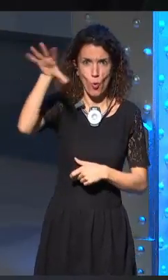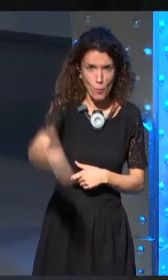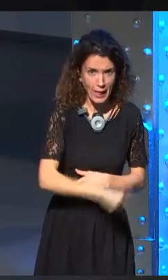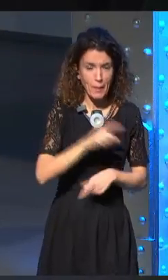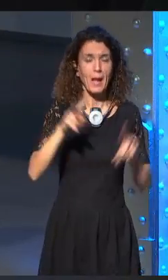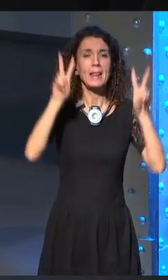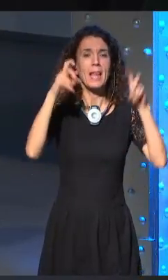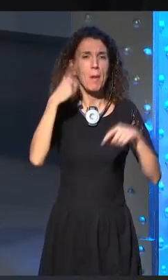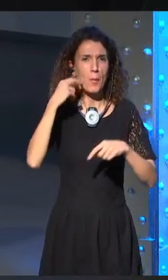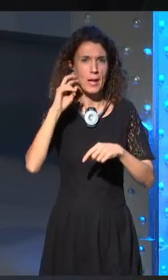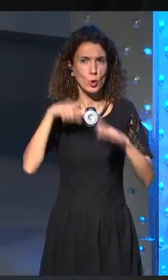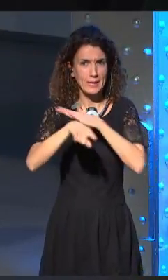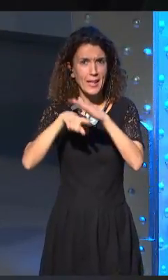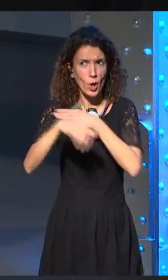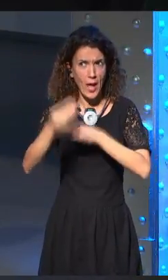possible.